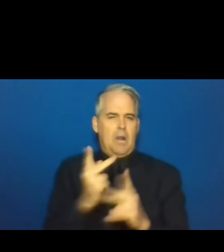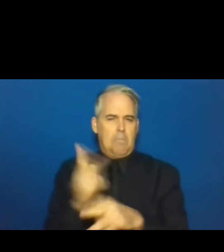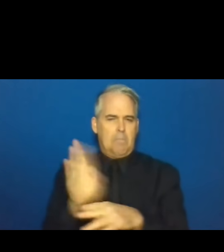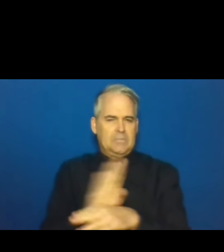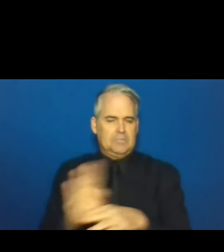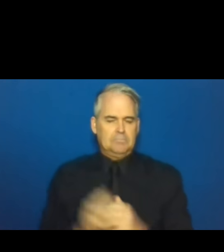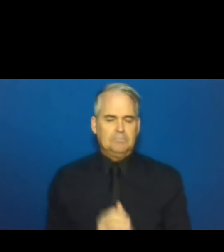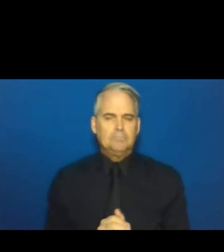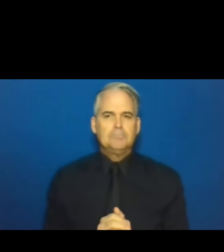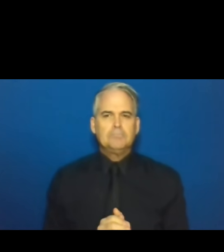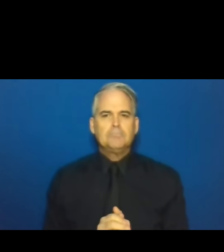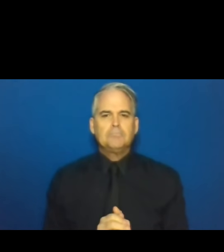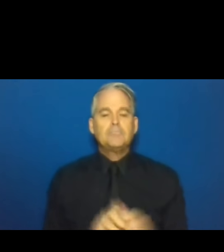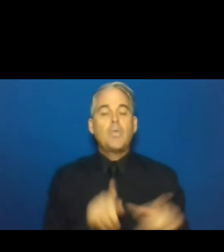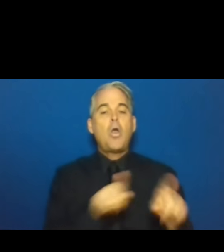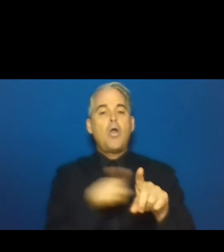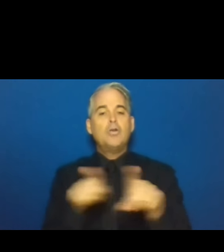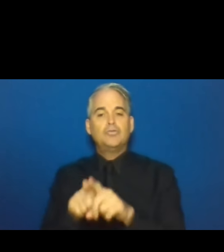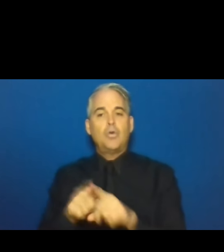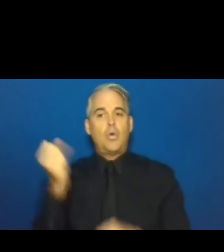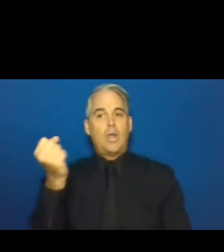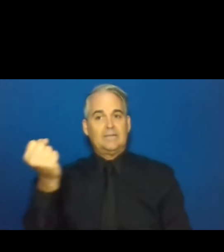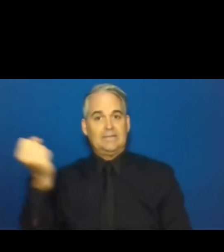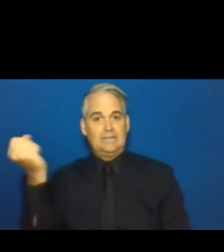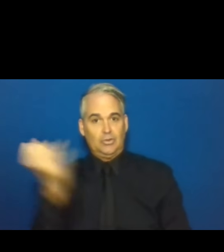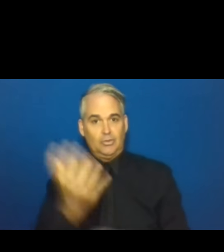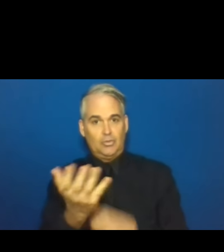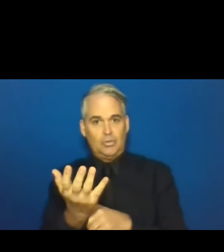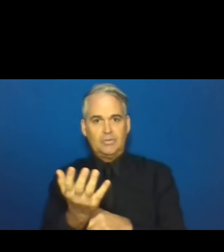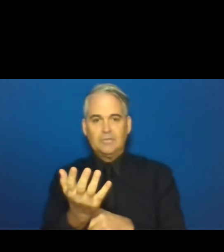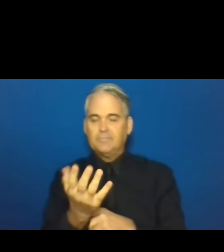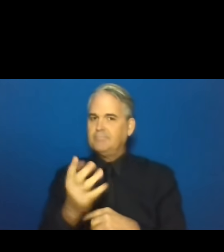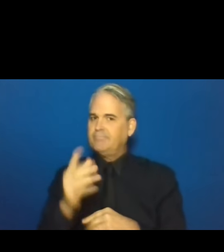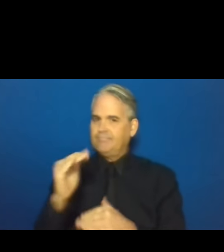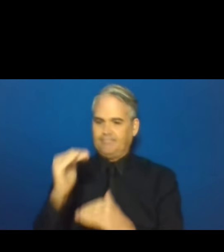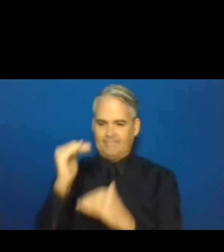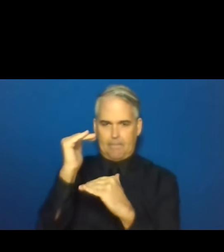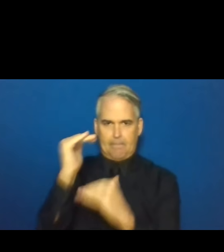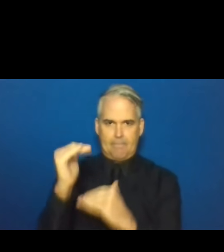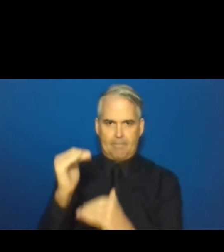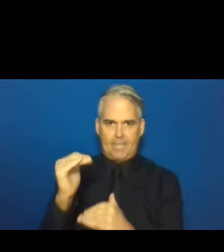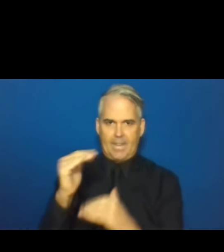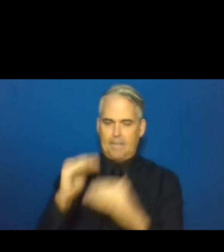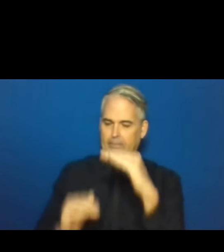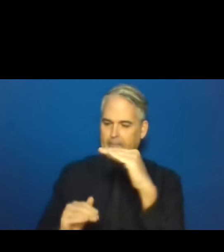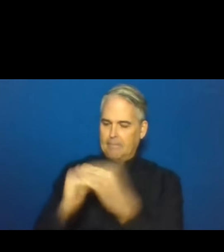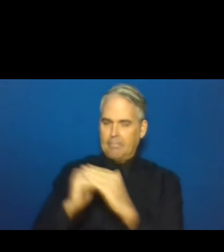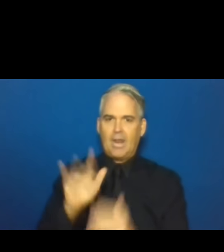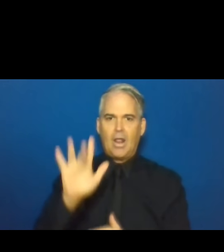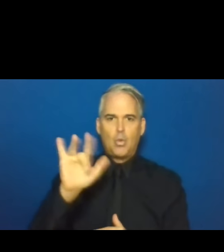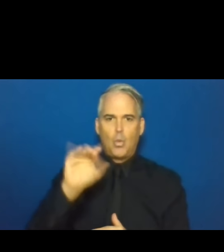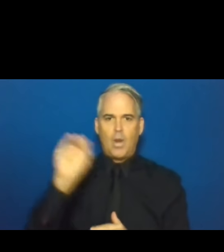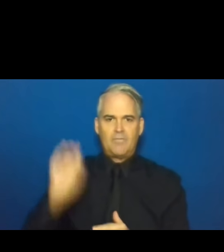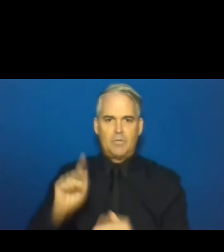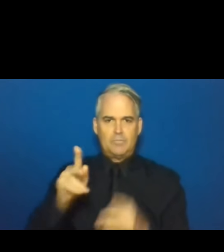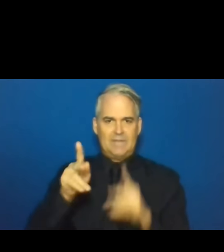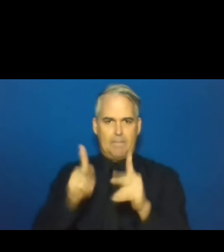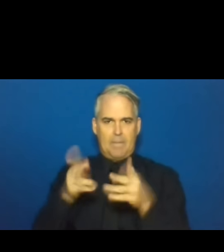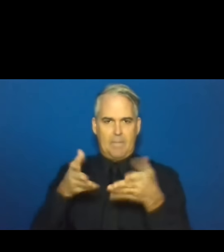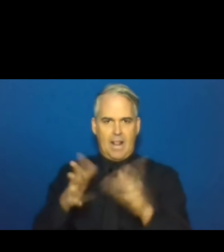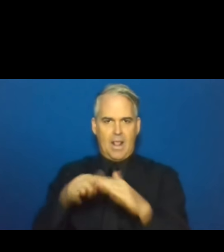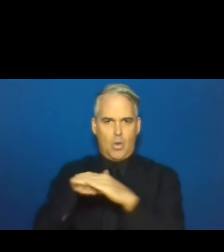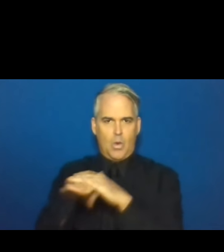Additionally, gaming operations will be restricted to have no more than 25% occupancy and must operate